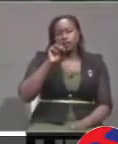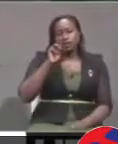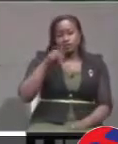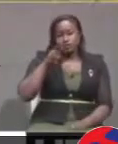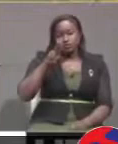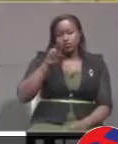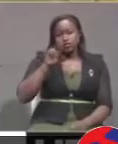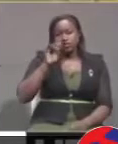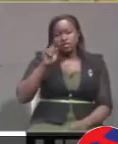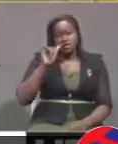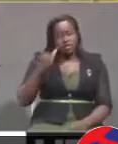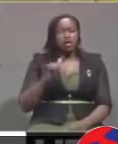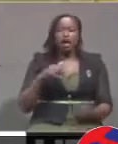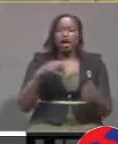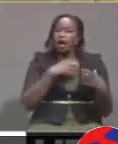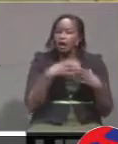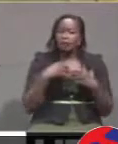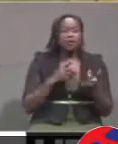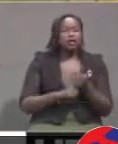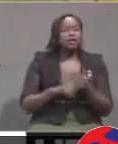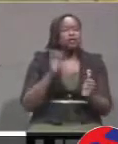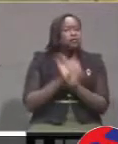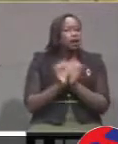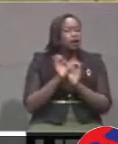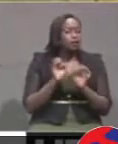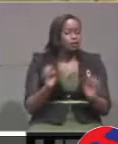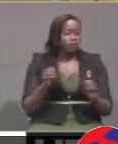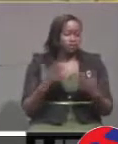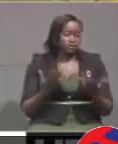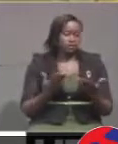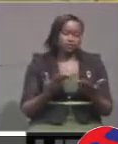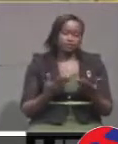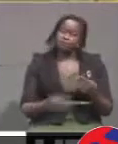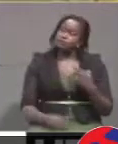have you seen Omuntu atari mu uniform guys solve your traffic?